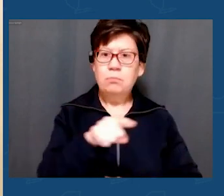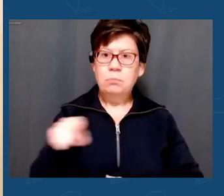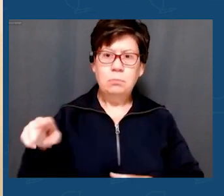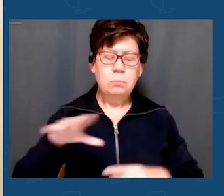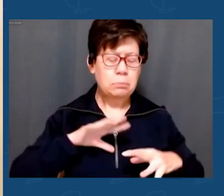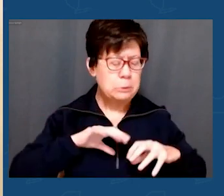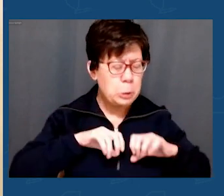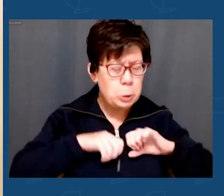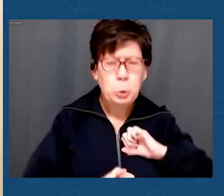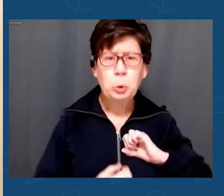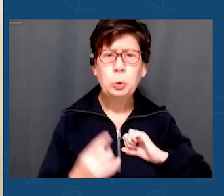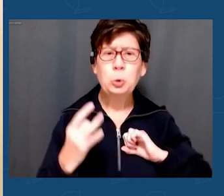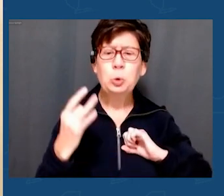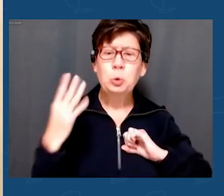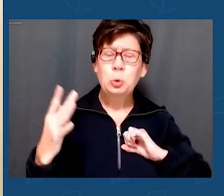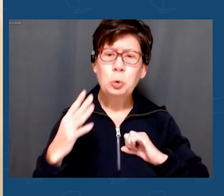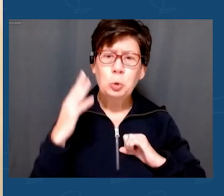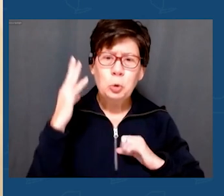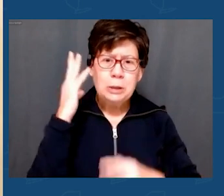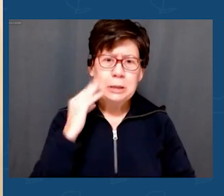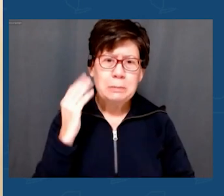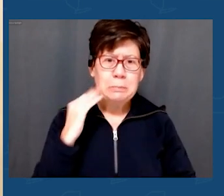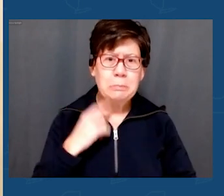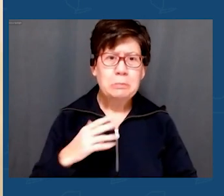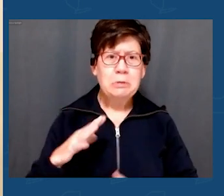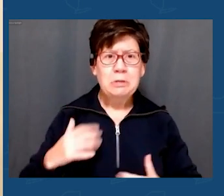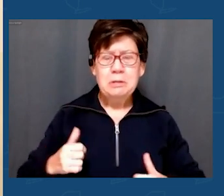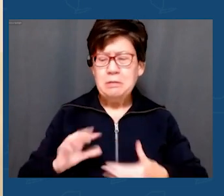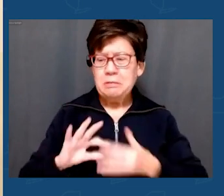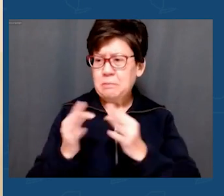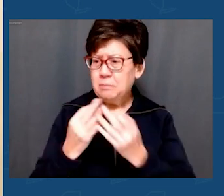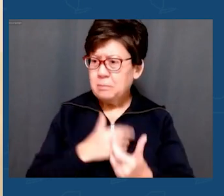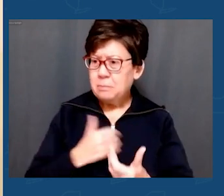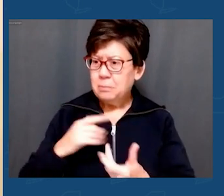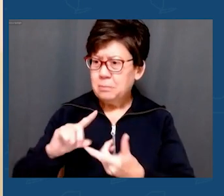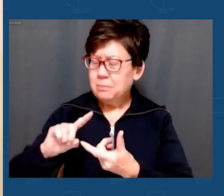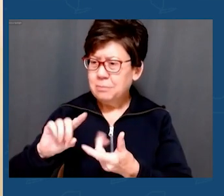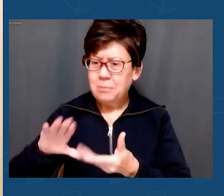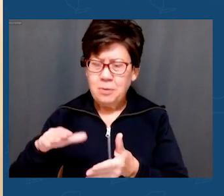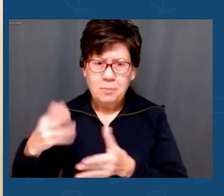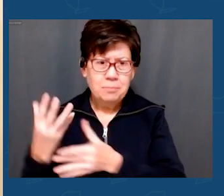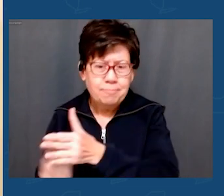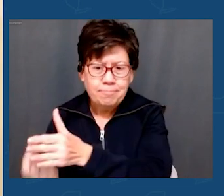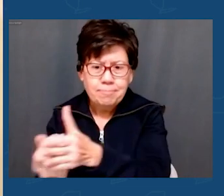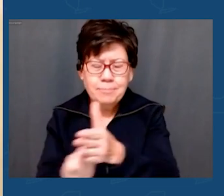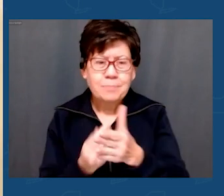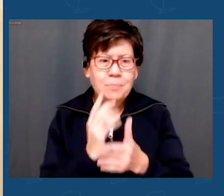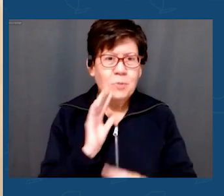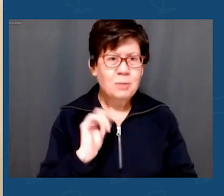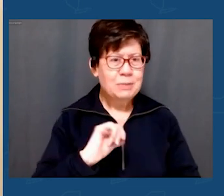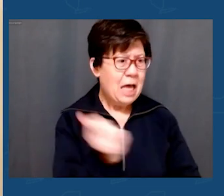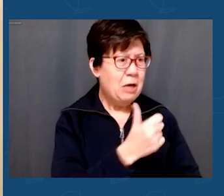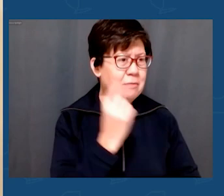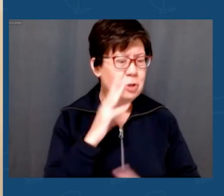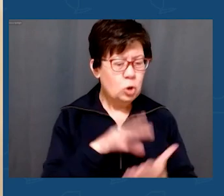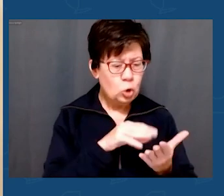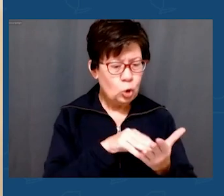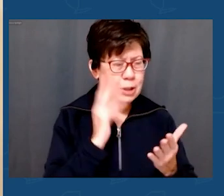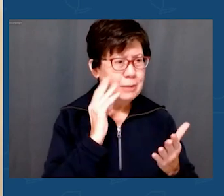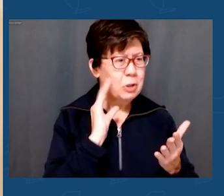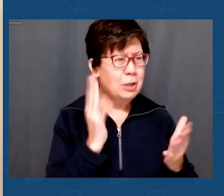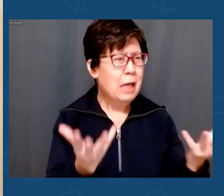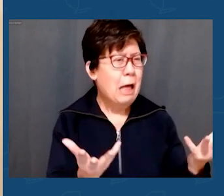loved ones, the loss of their former self, the loss of the learning experience that should have allowed them to grow in a